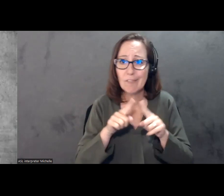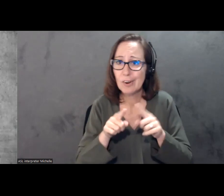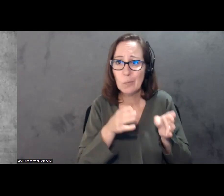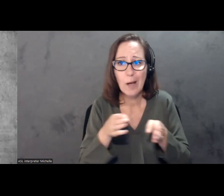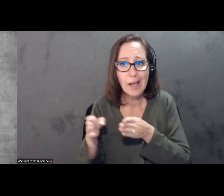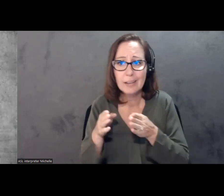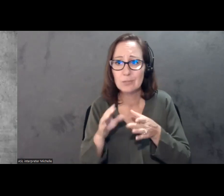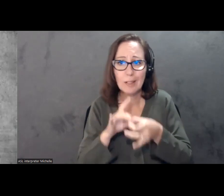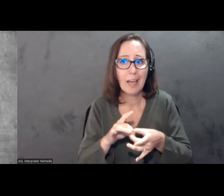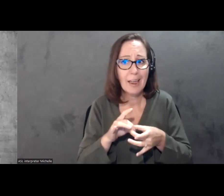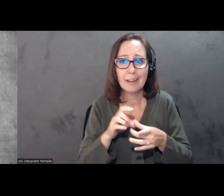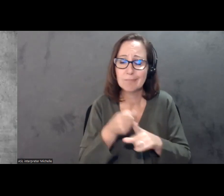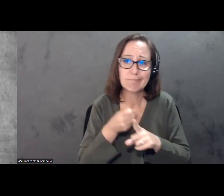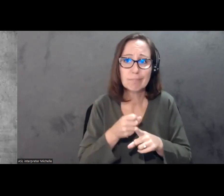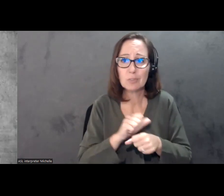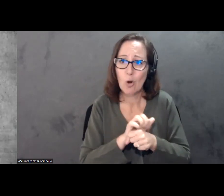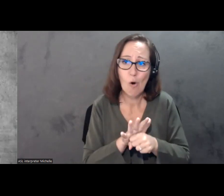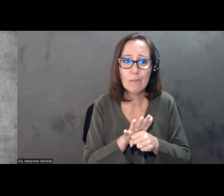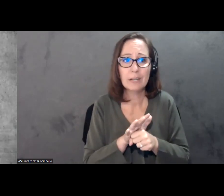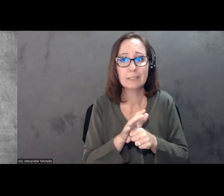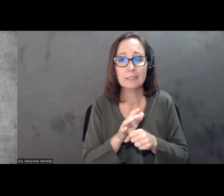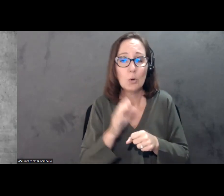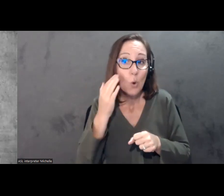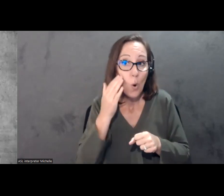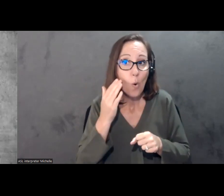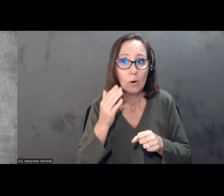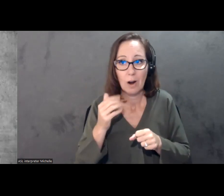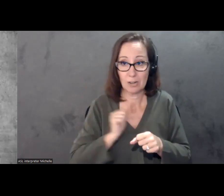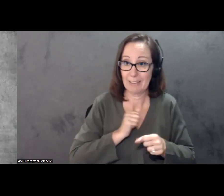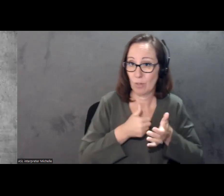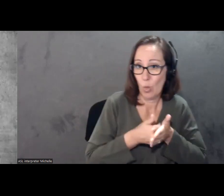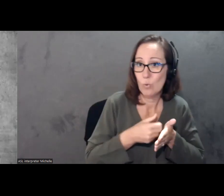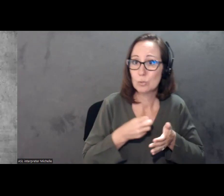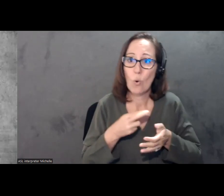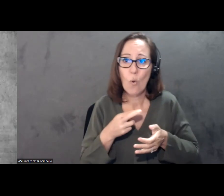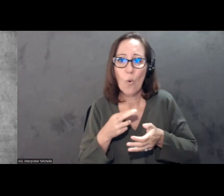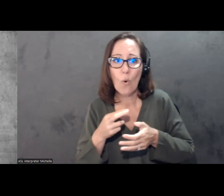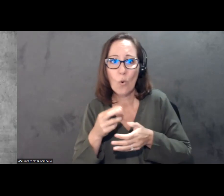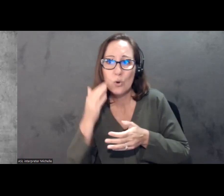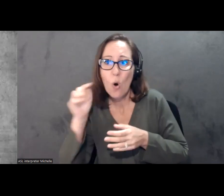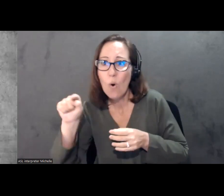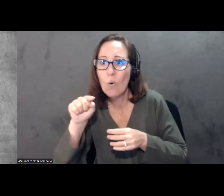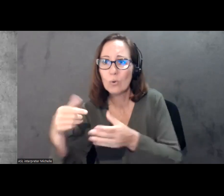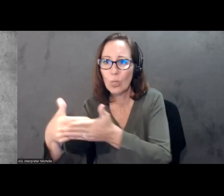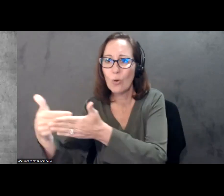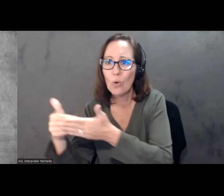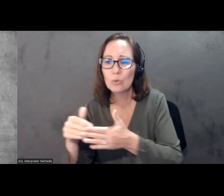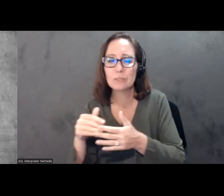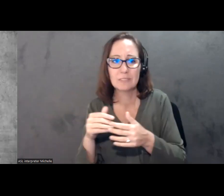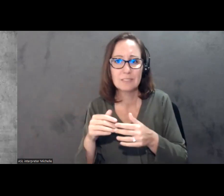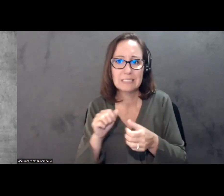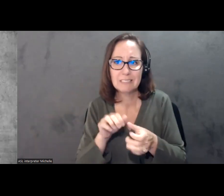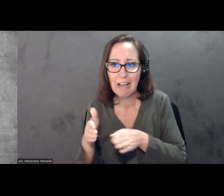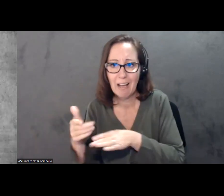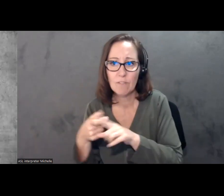know somebody closer to us that have sadly died from COVID,